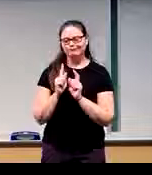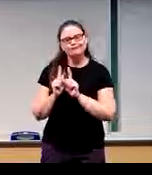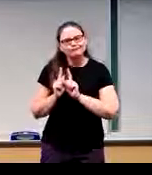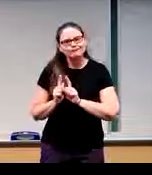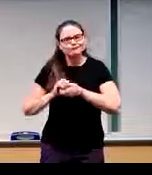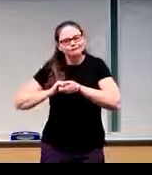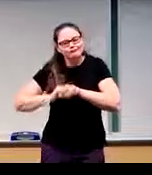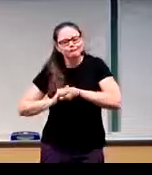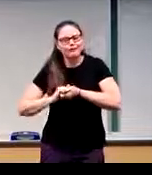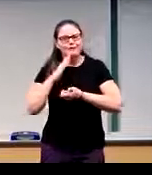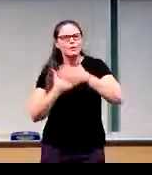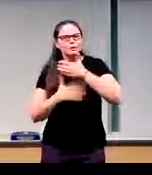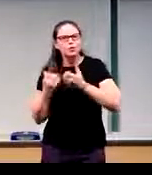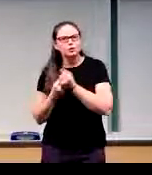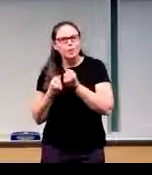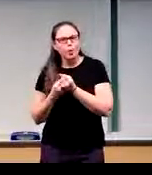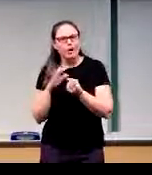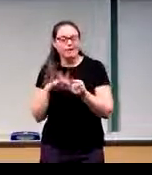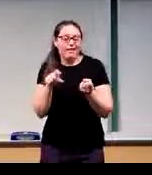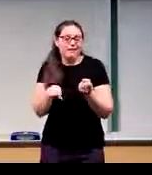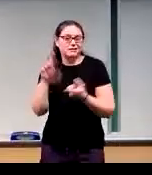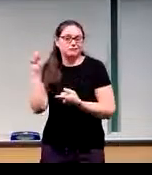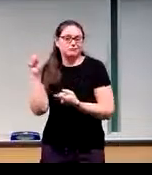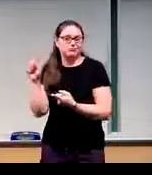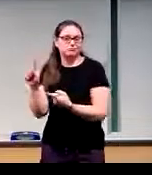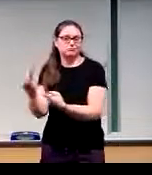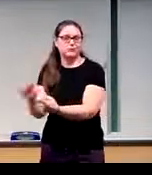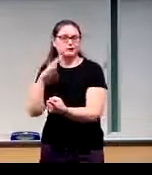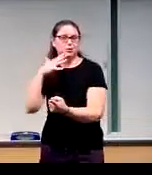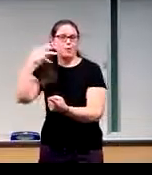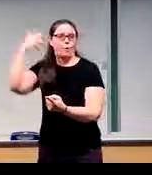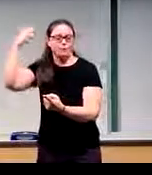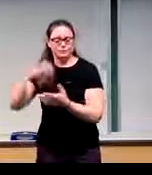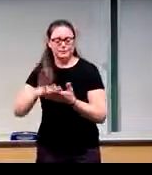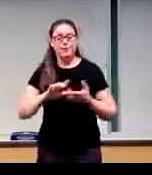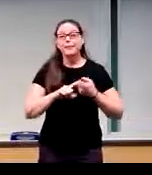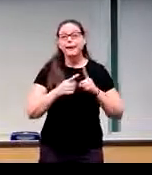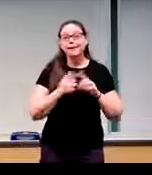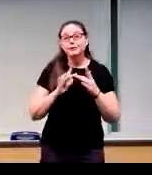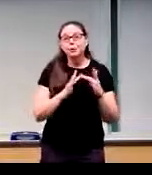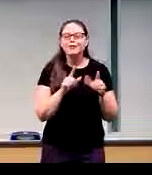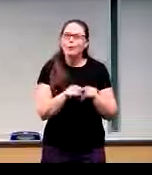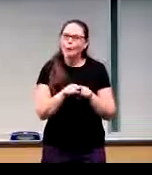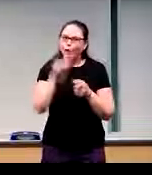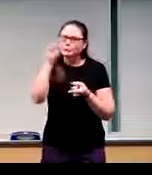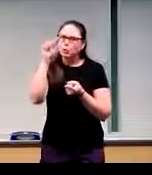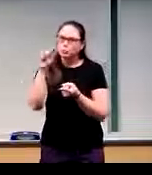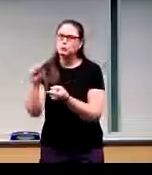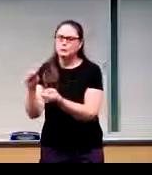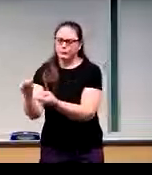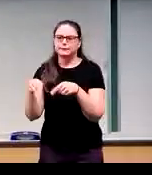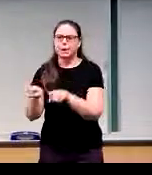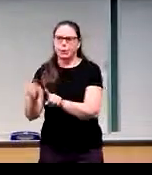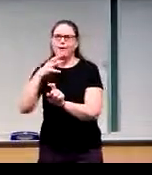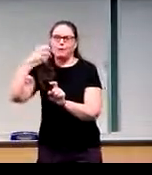provide social support decreases throughout adulthood. Friendship networks also decrease throughout